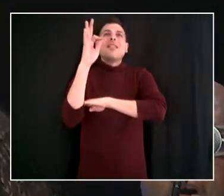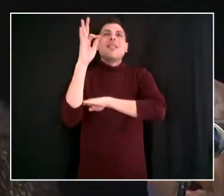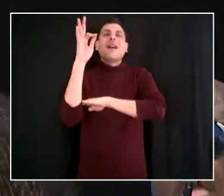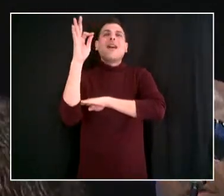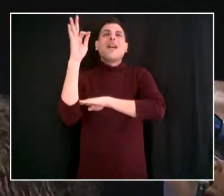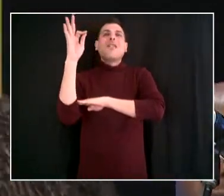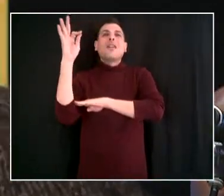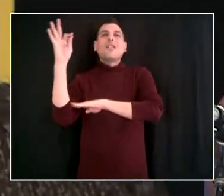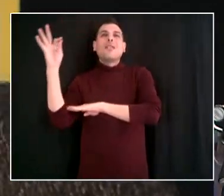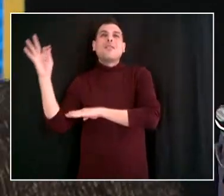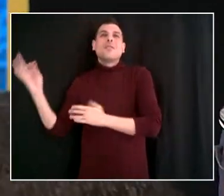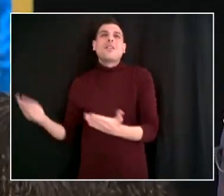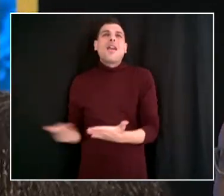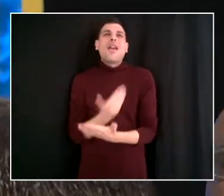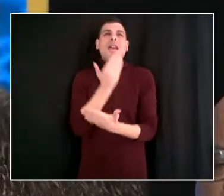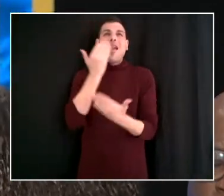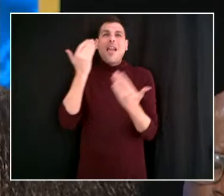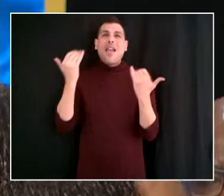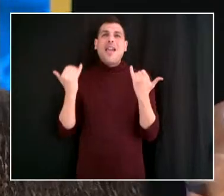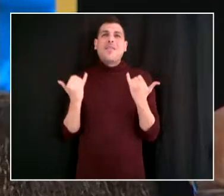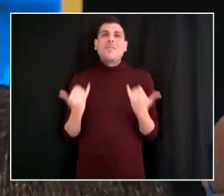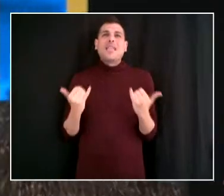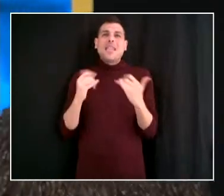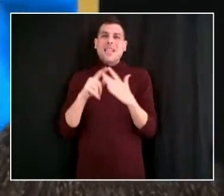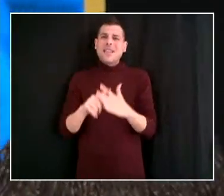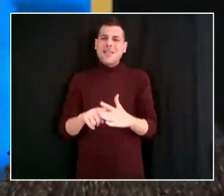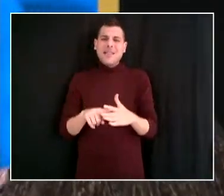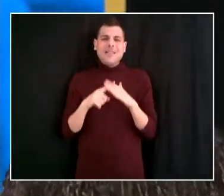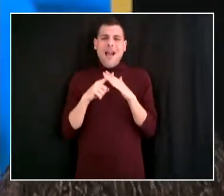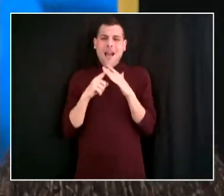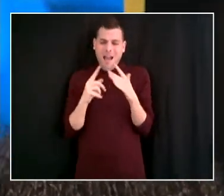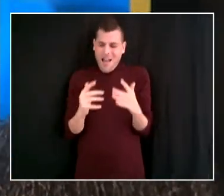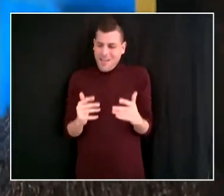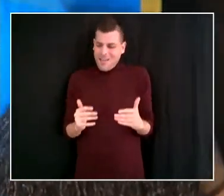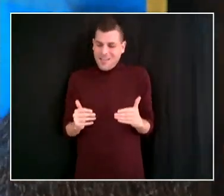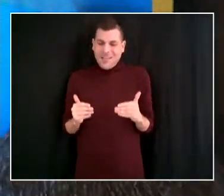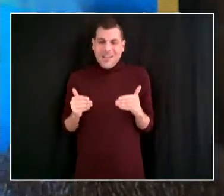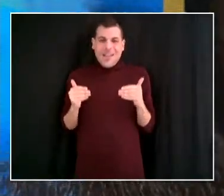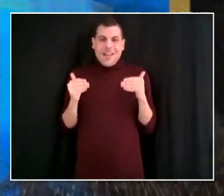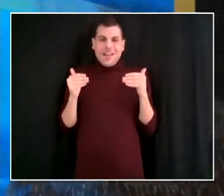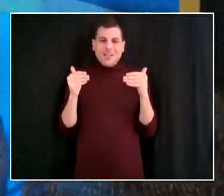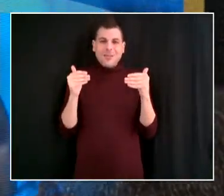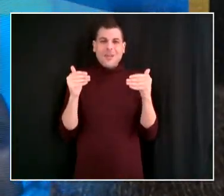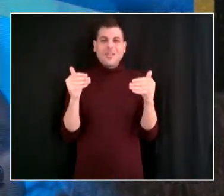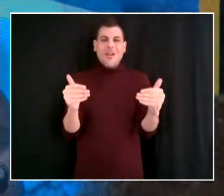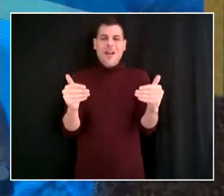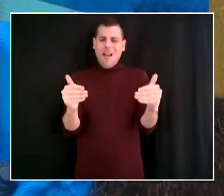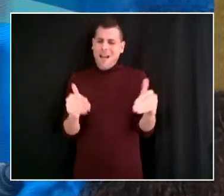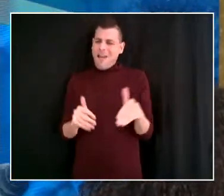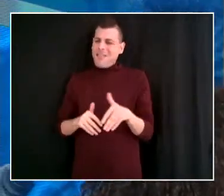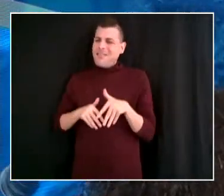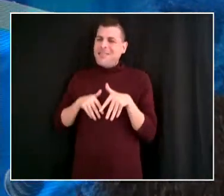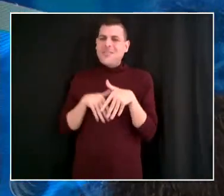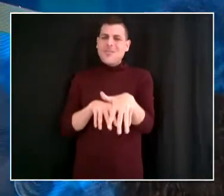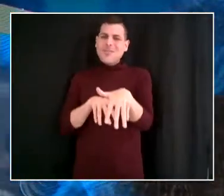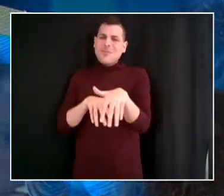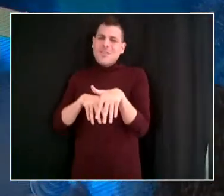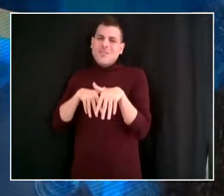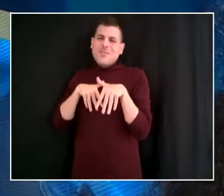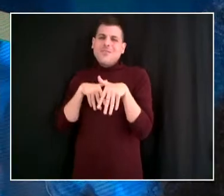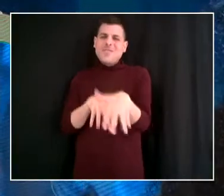of our new day begun. Let us march on till